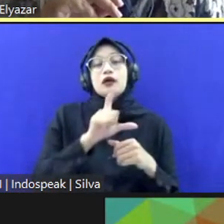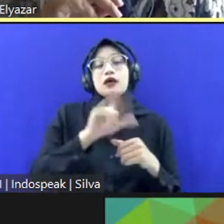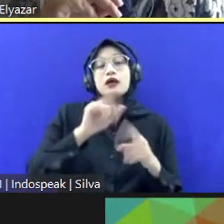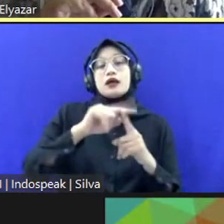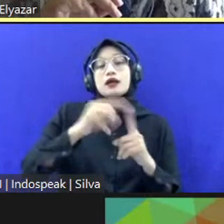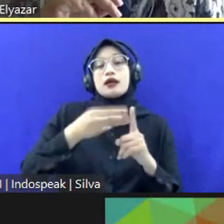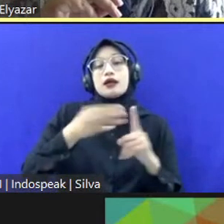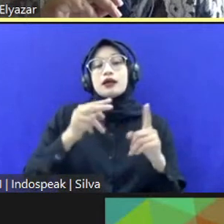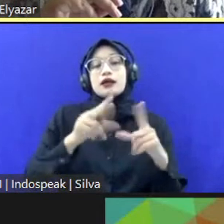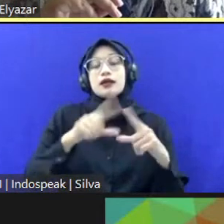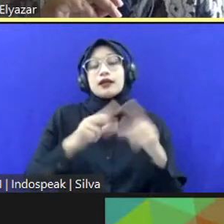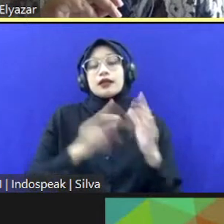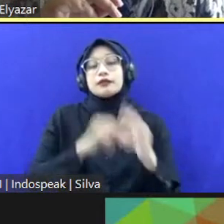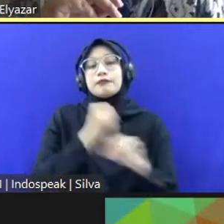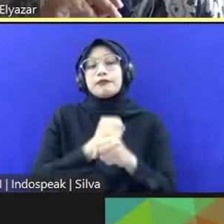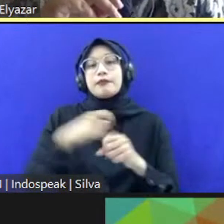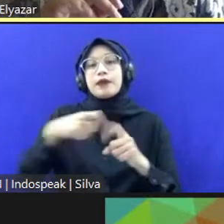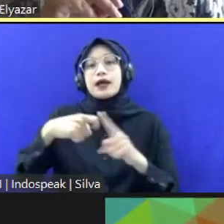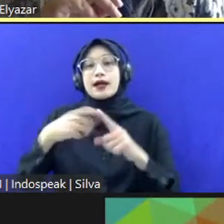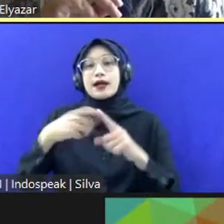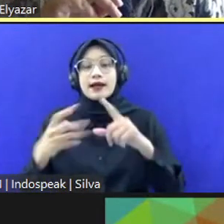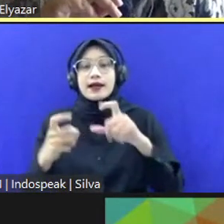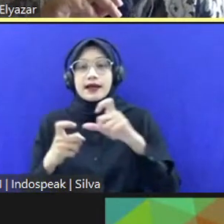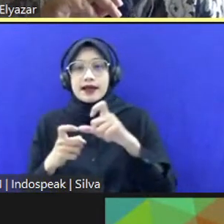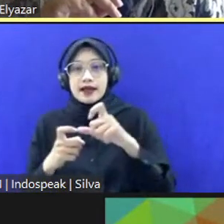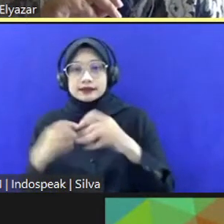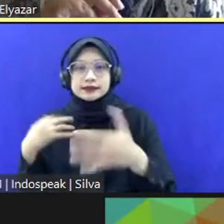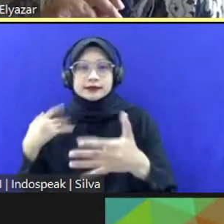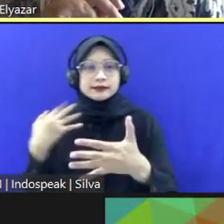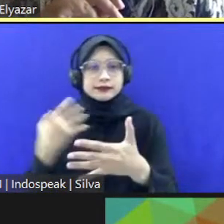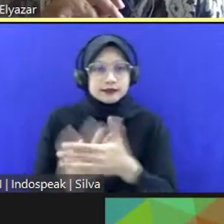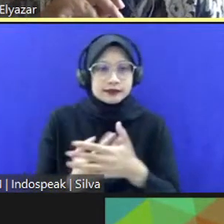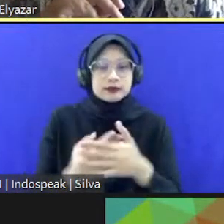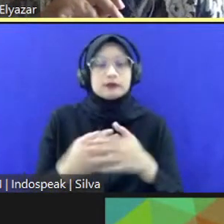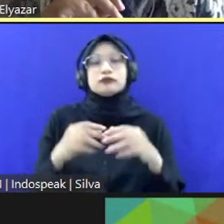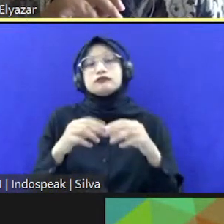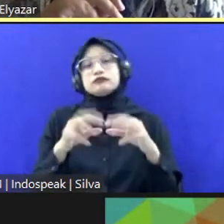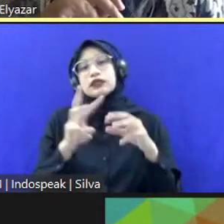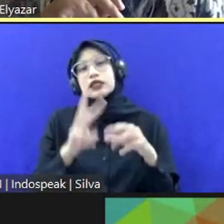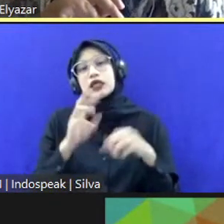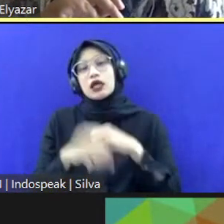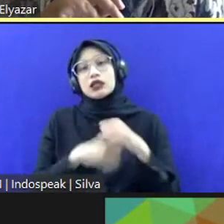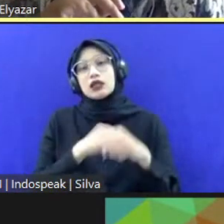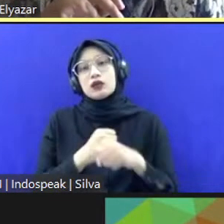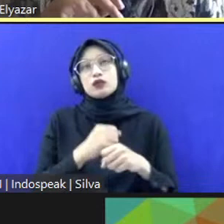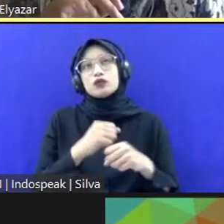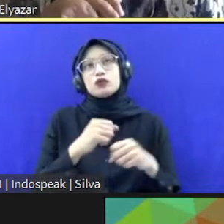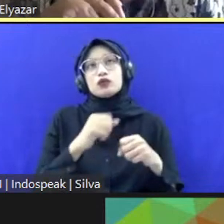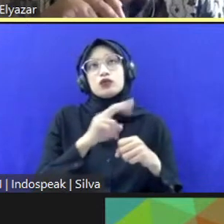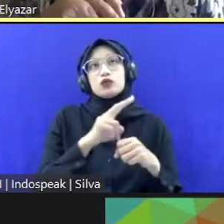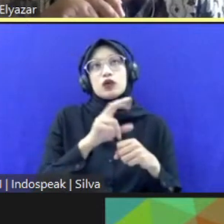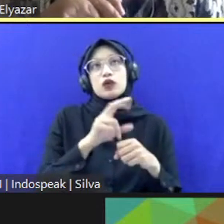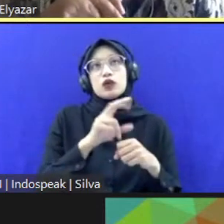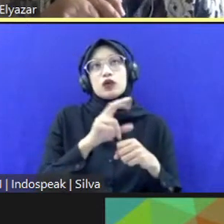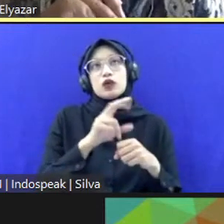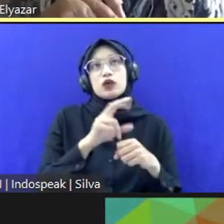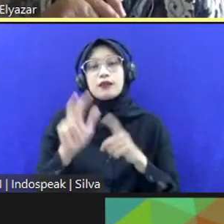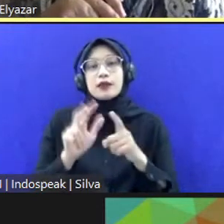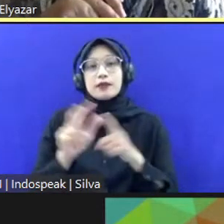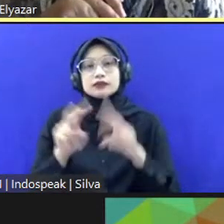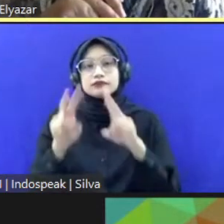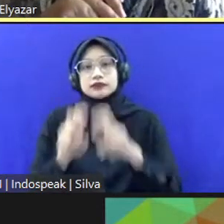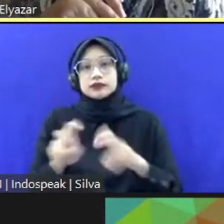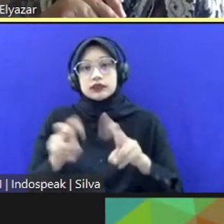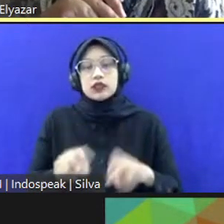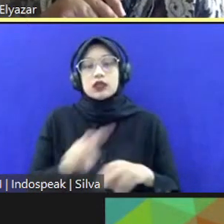and Development, for I think 2 or 3 years, and it's ended in 2018 at the 100 districts.